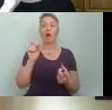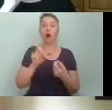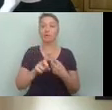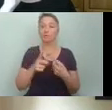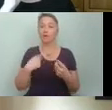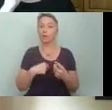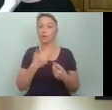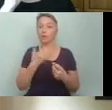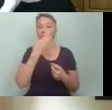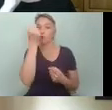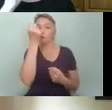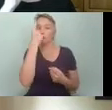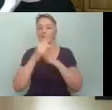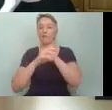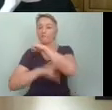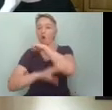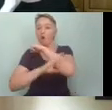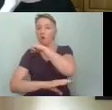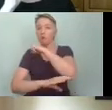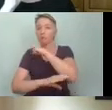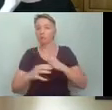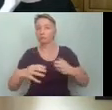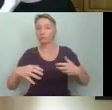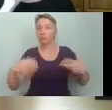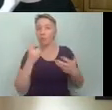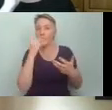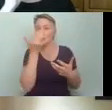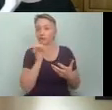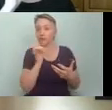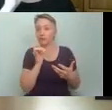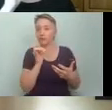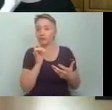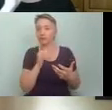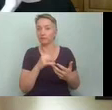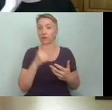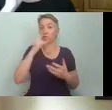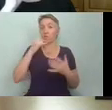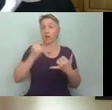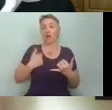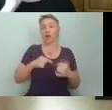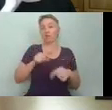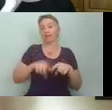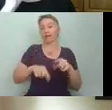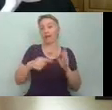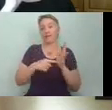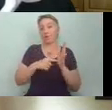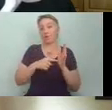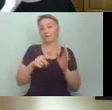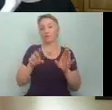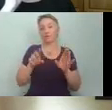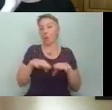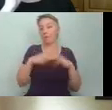like. We just cannot afford to open up